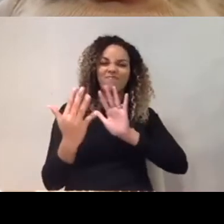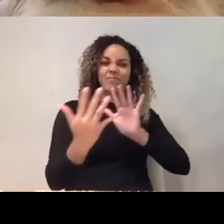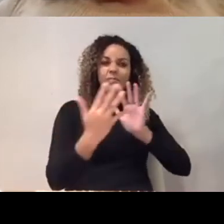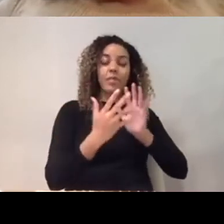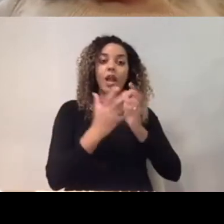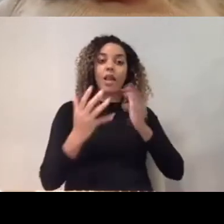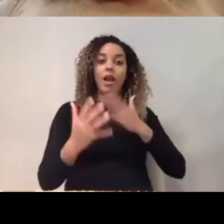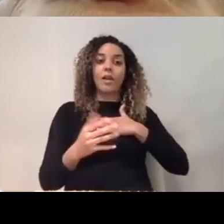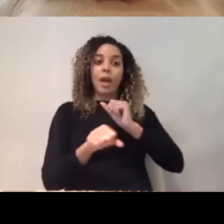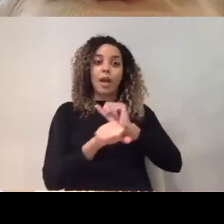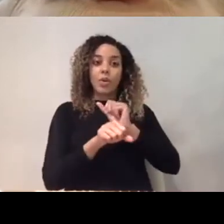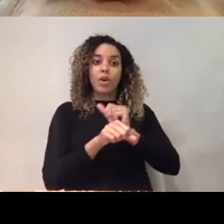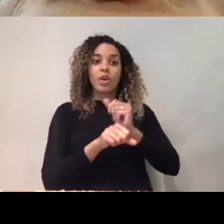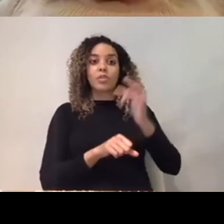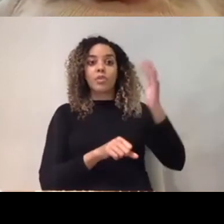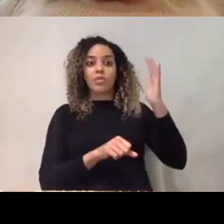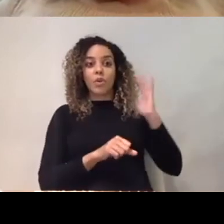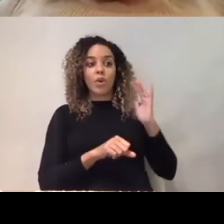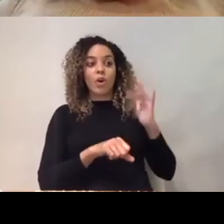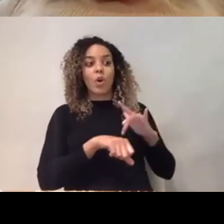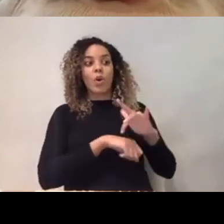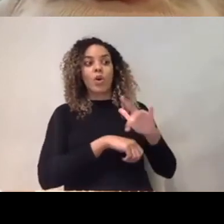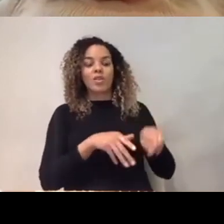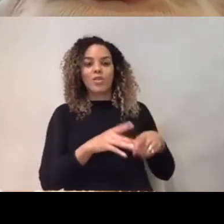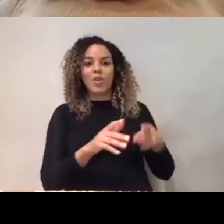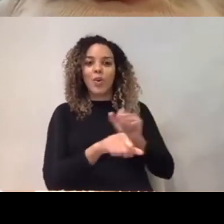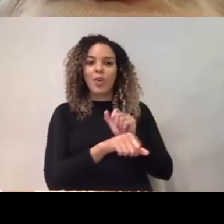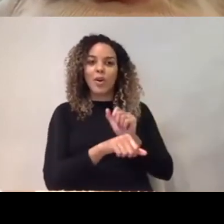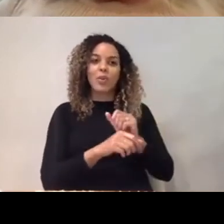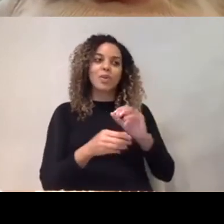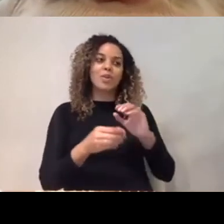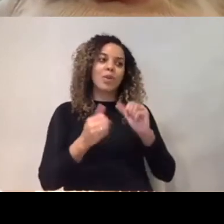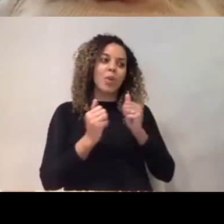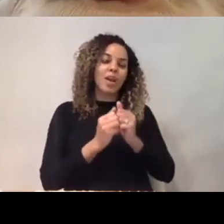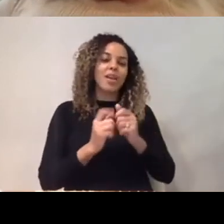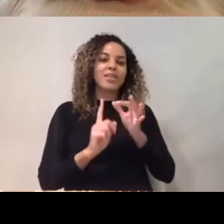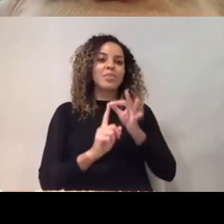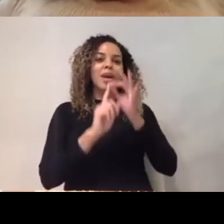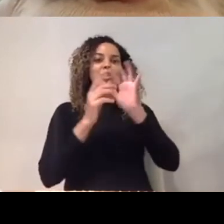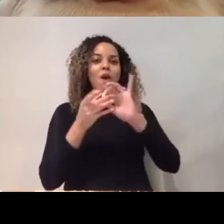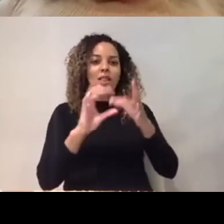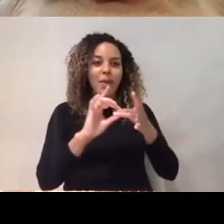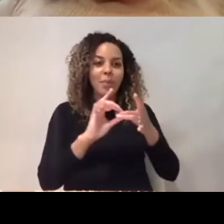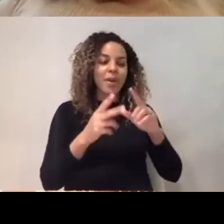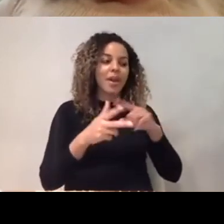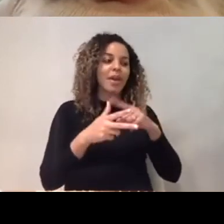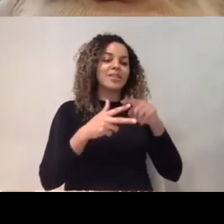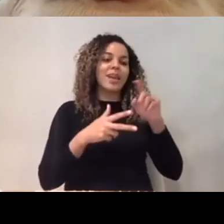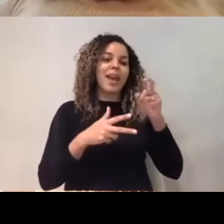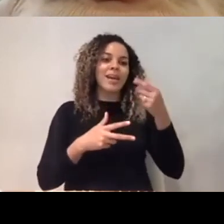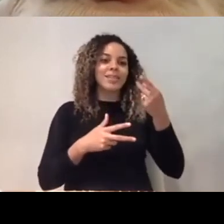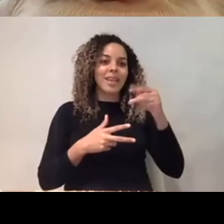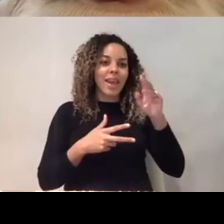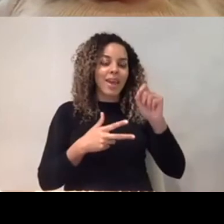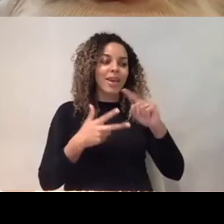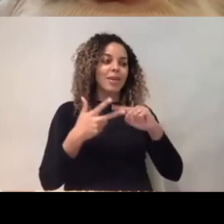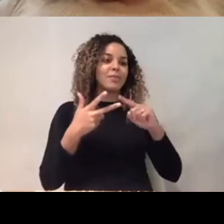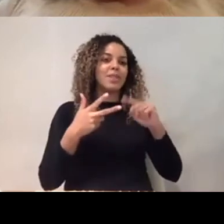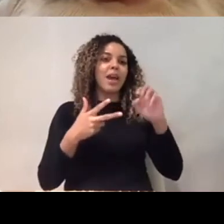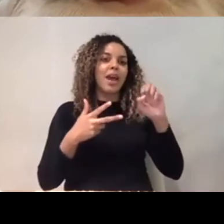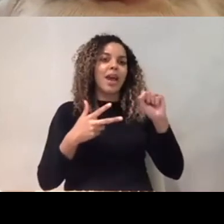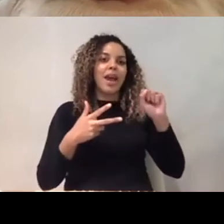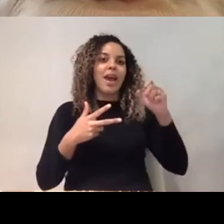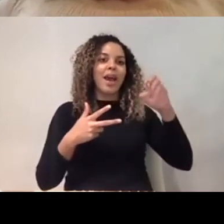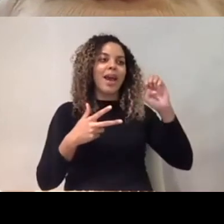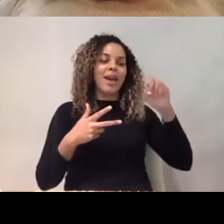was with Special Olympics and with X Games and with ESPYs and all these different stories, different athletes from all